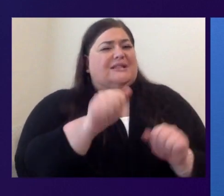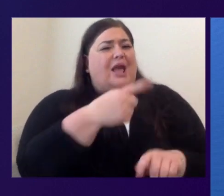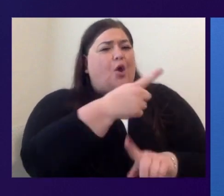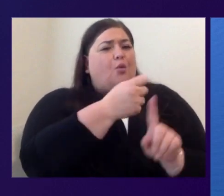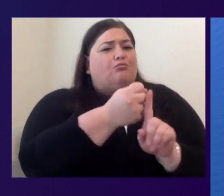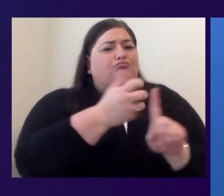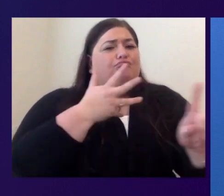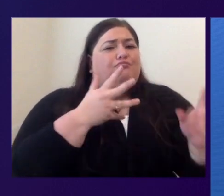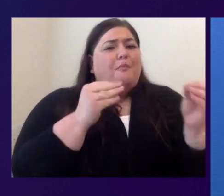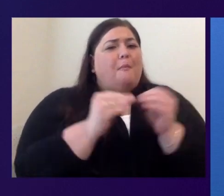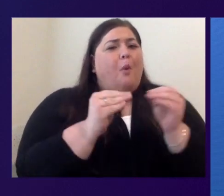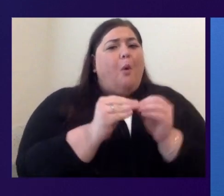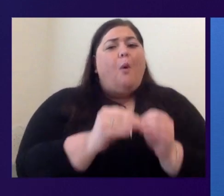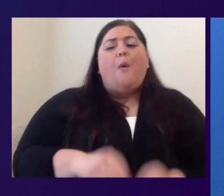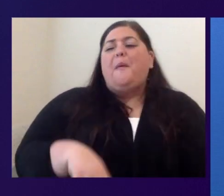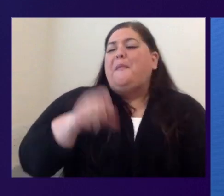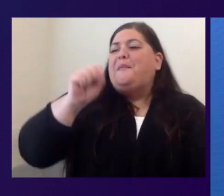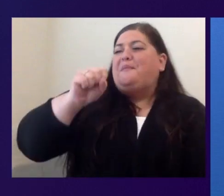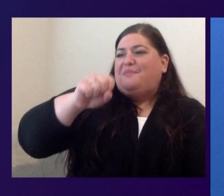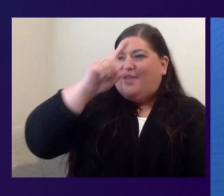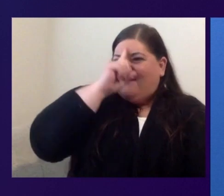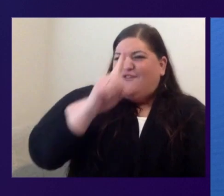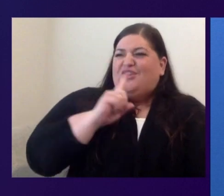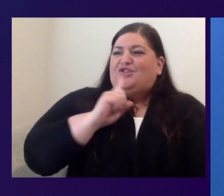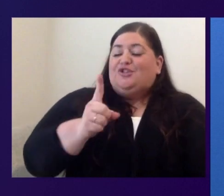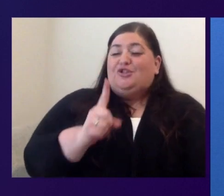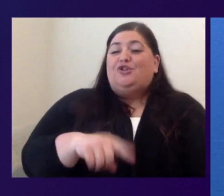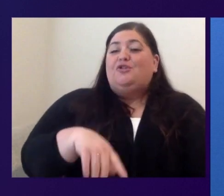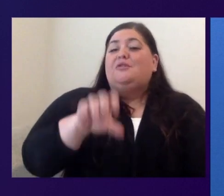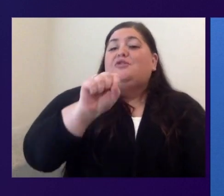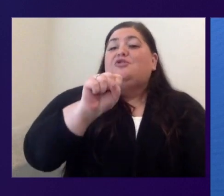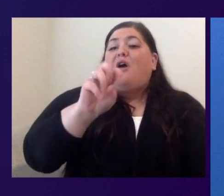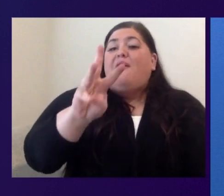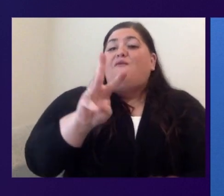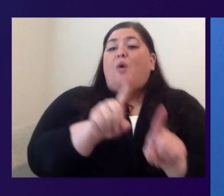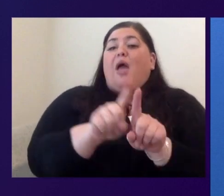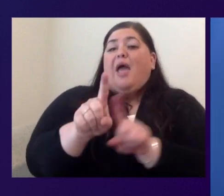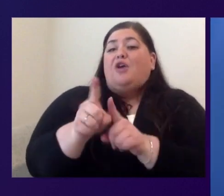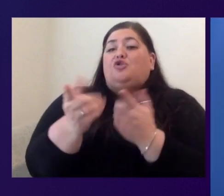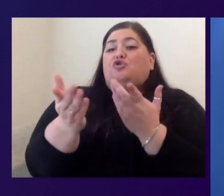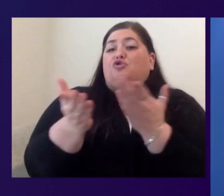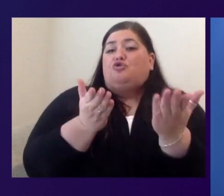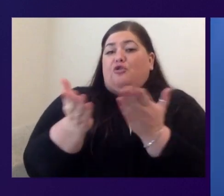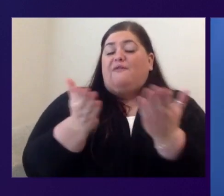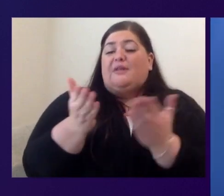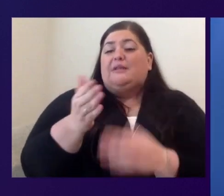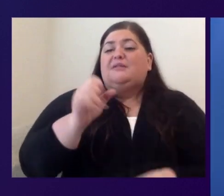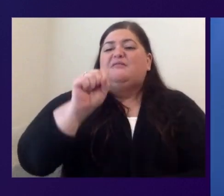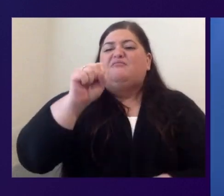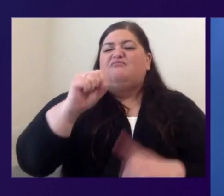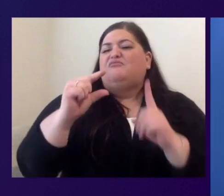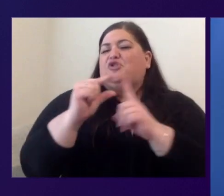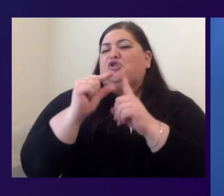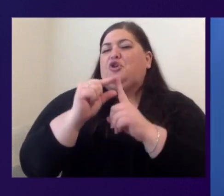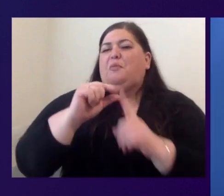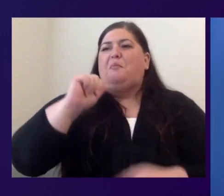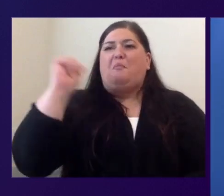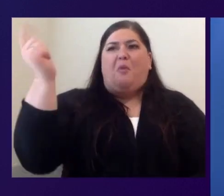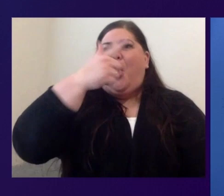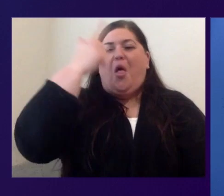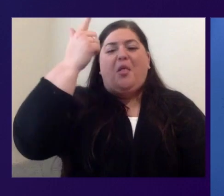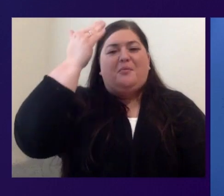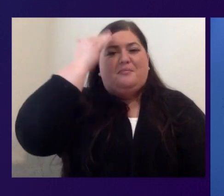So absolutely, Jeff, what you said, software as a service, SaaS, yes, that's a term everybody knows about it. But in this